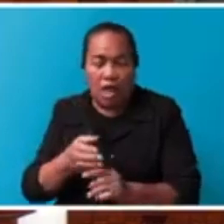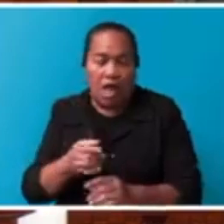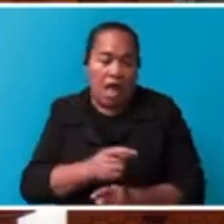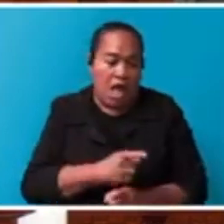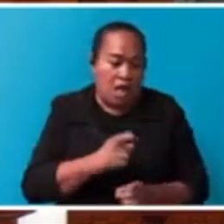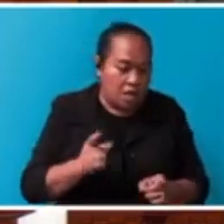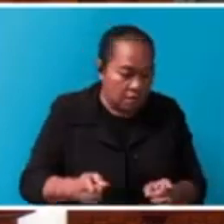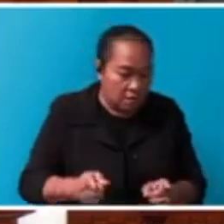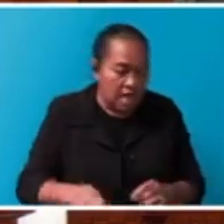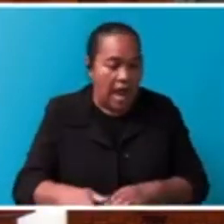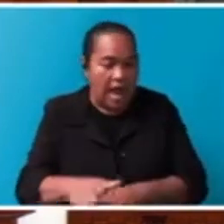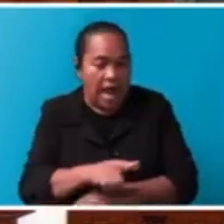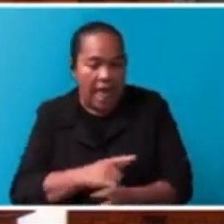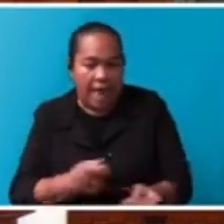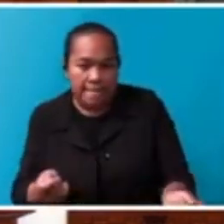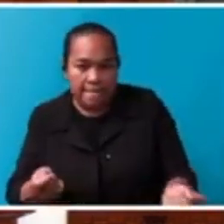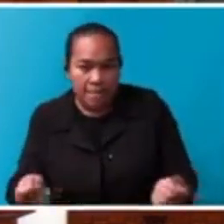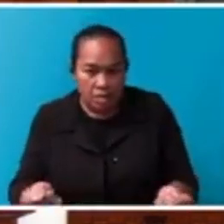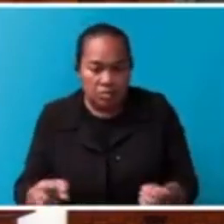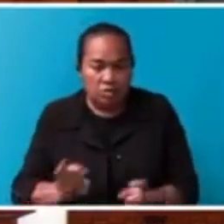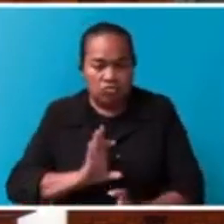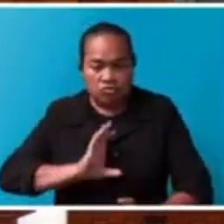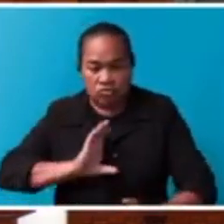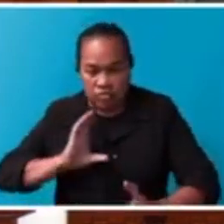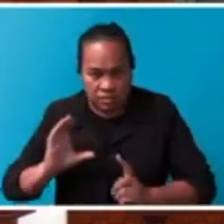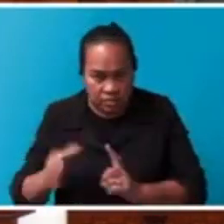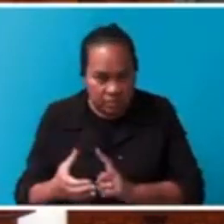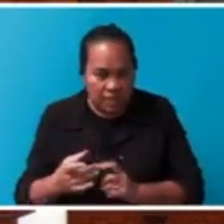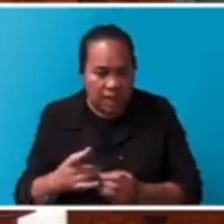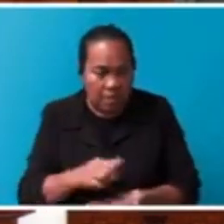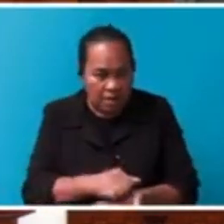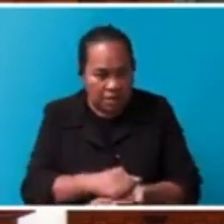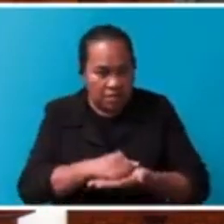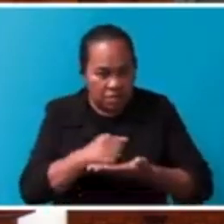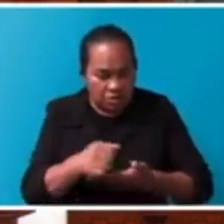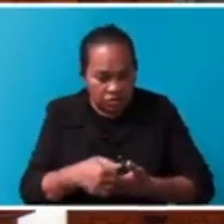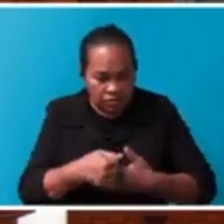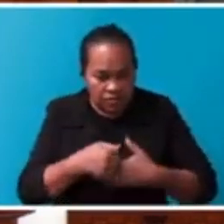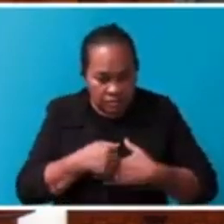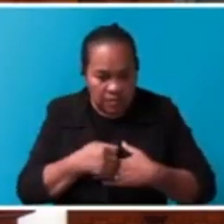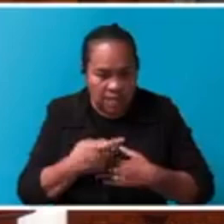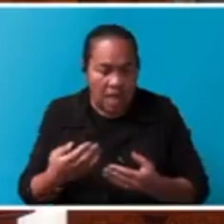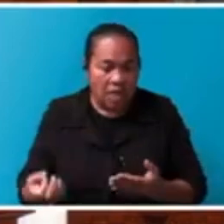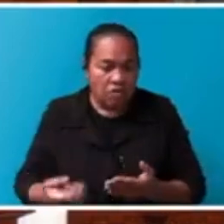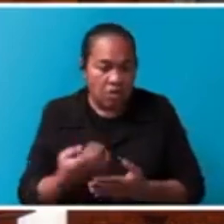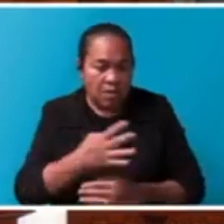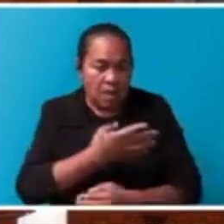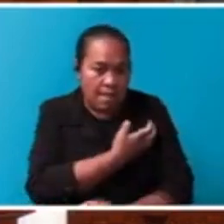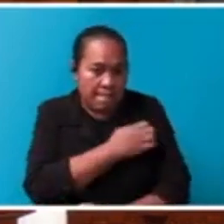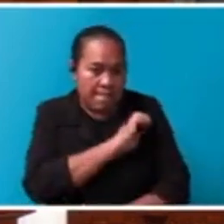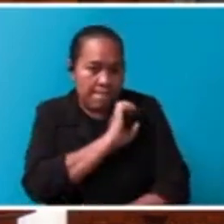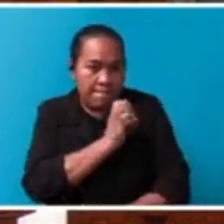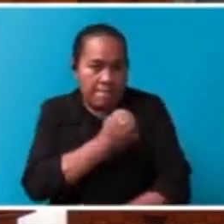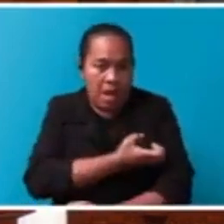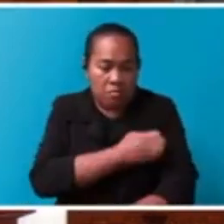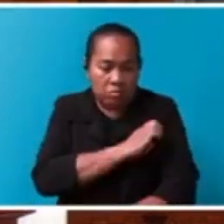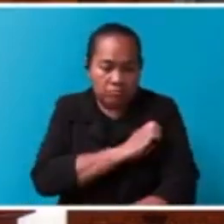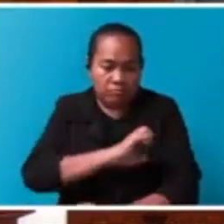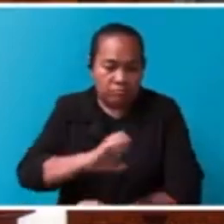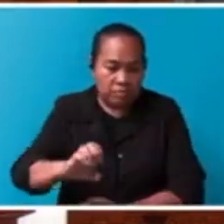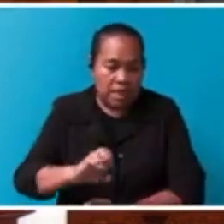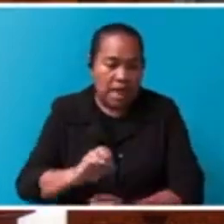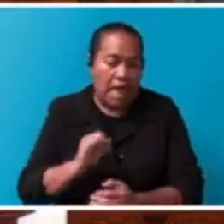management, cultural preservation, economic empowerment, and institutional